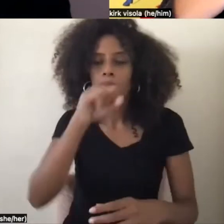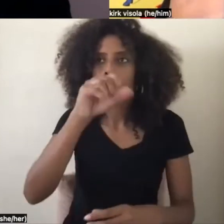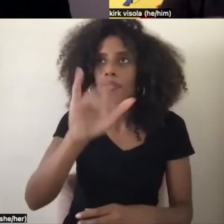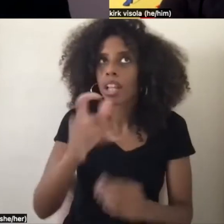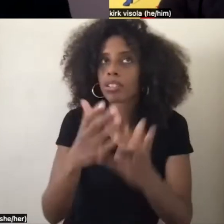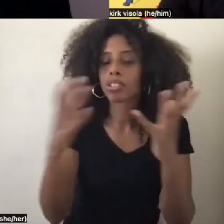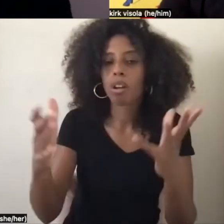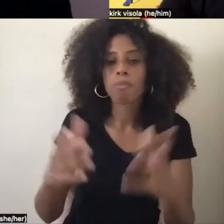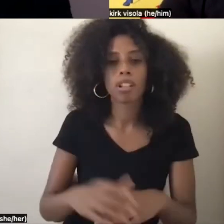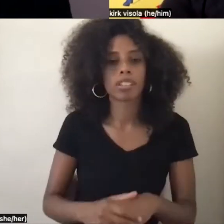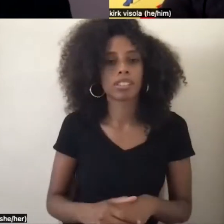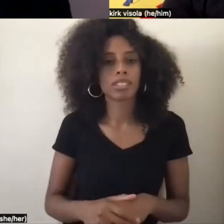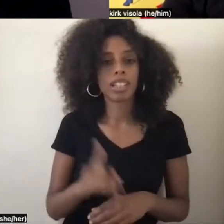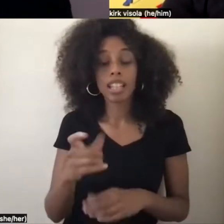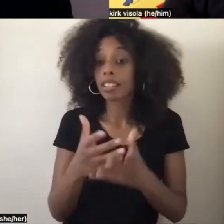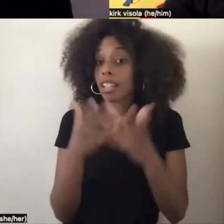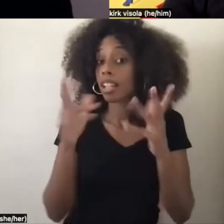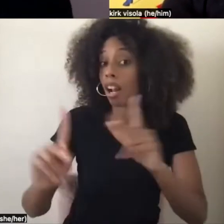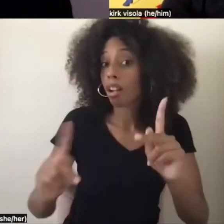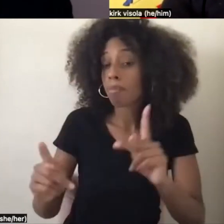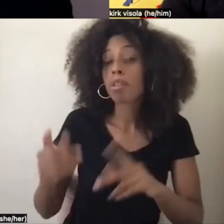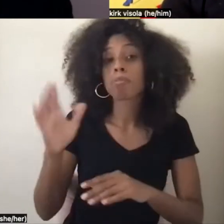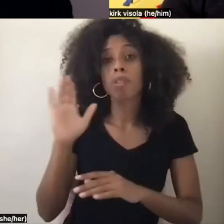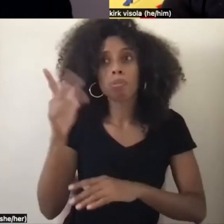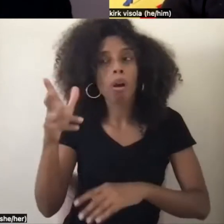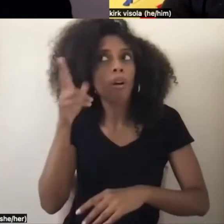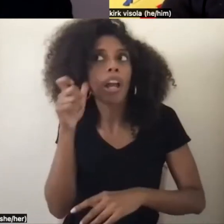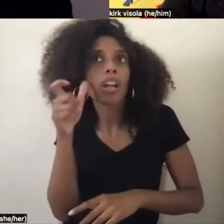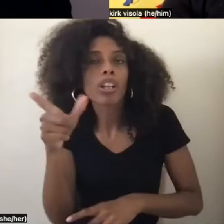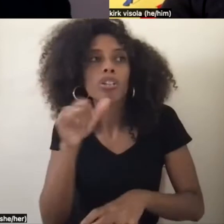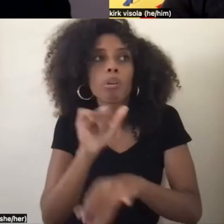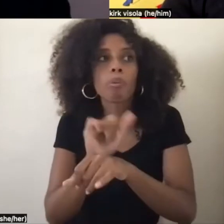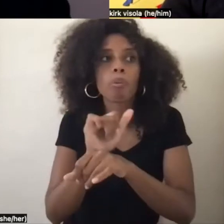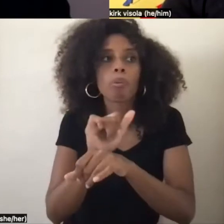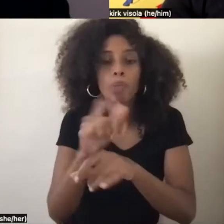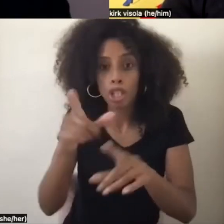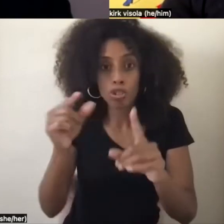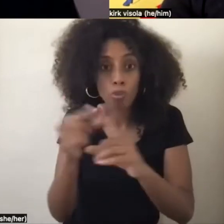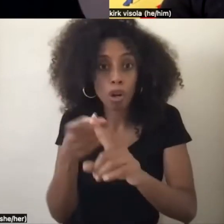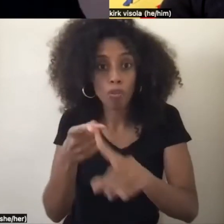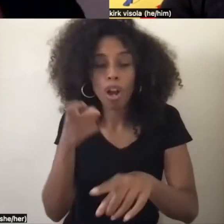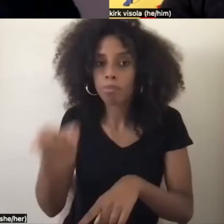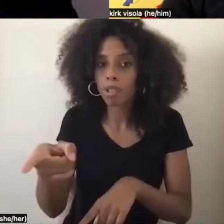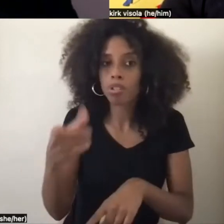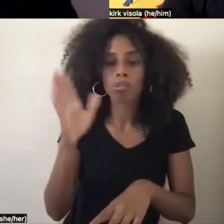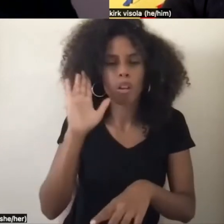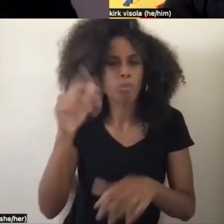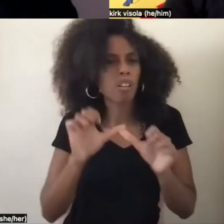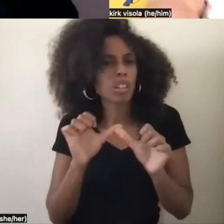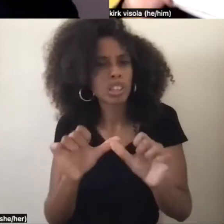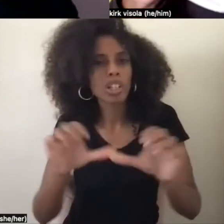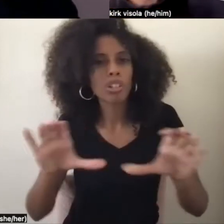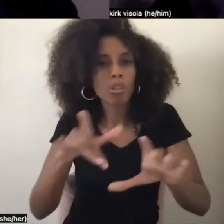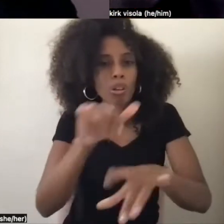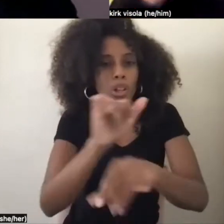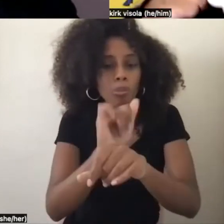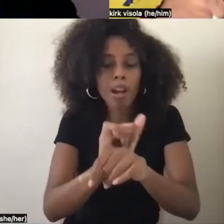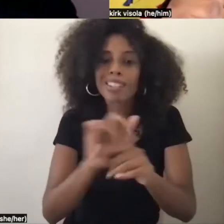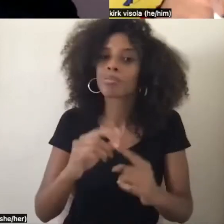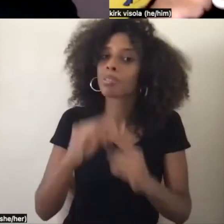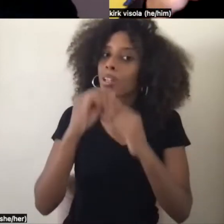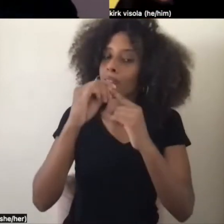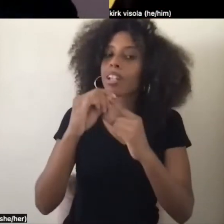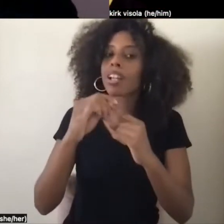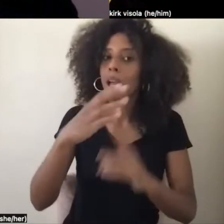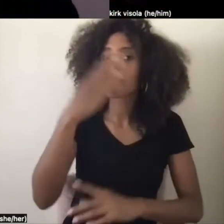and are still gonna be afraid to continue to do this work. Specifically Black people, because there's this fucking box that people like to